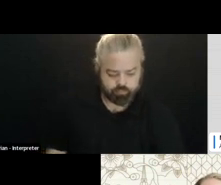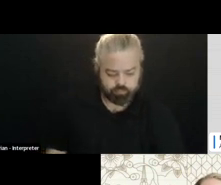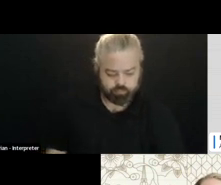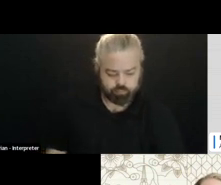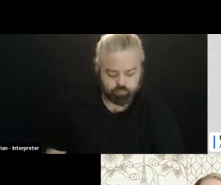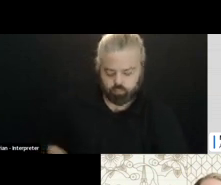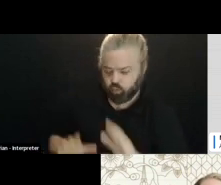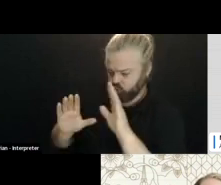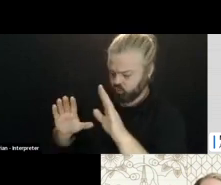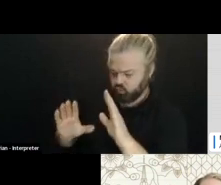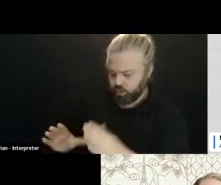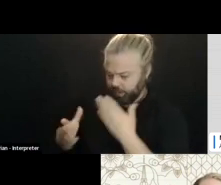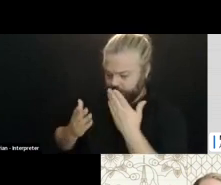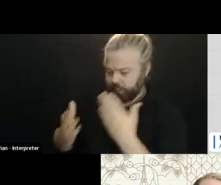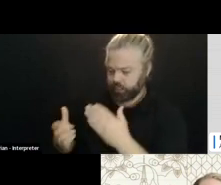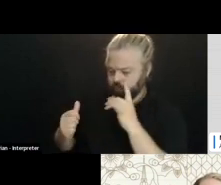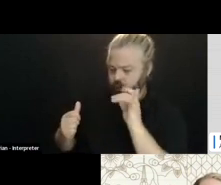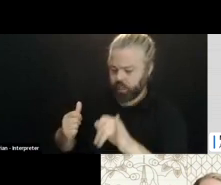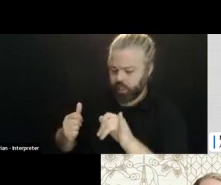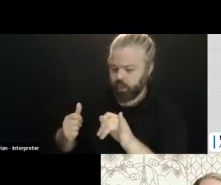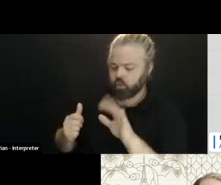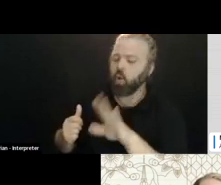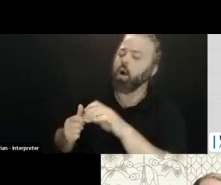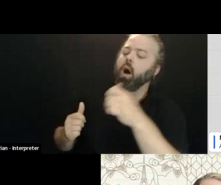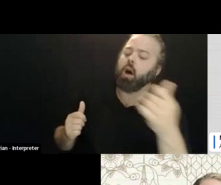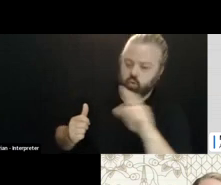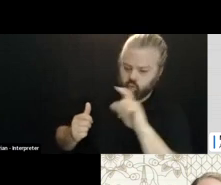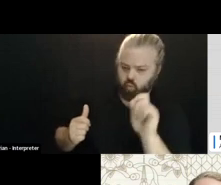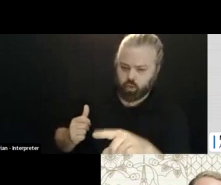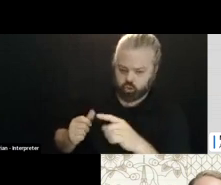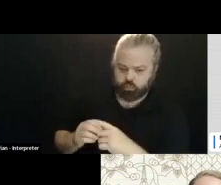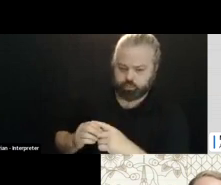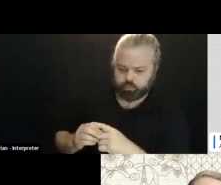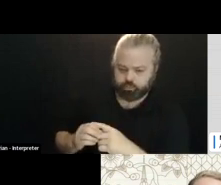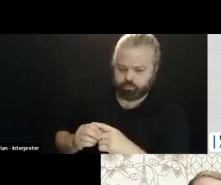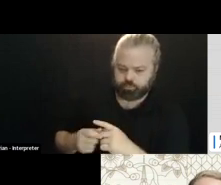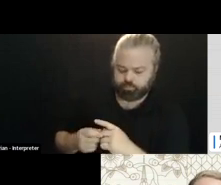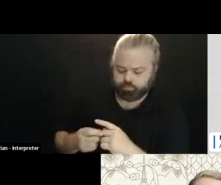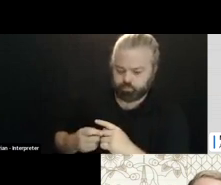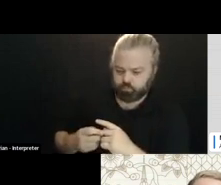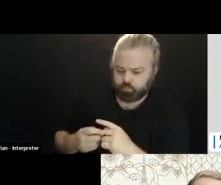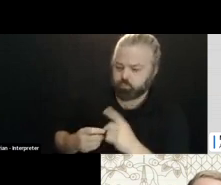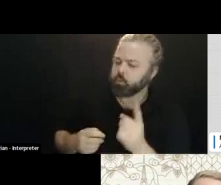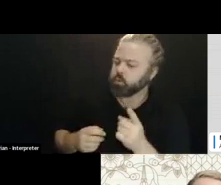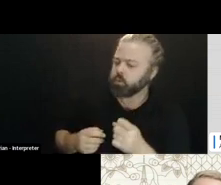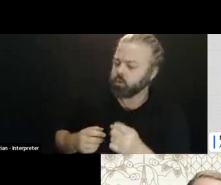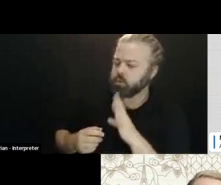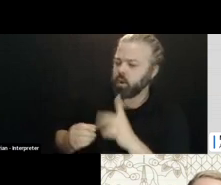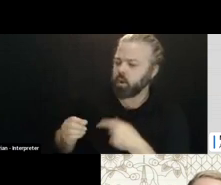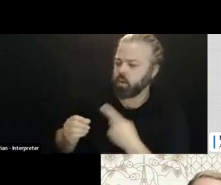Great, thanks for that. Yeah. Another question. So this is talking about